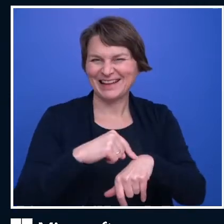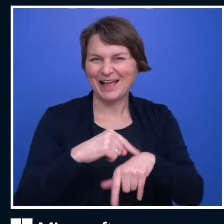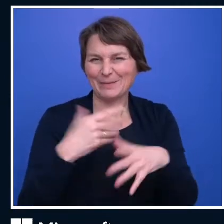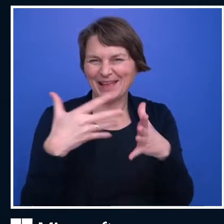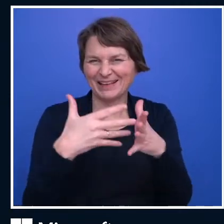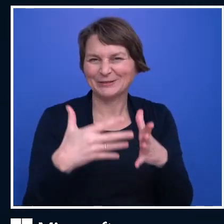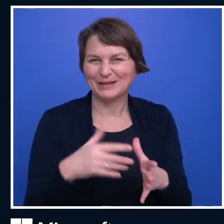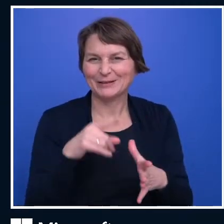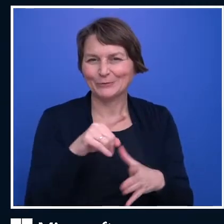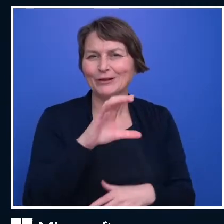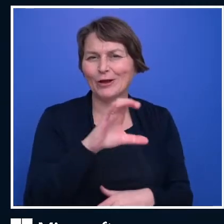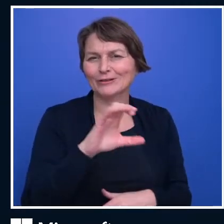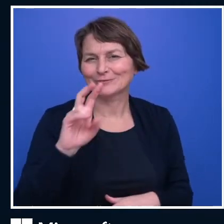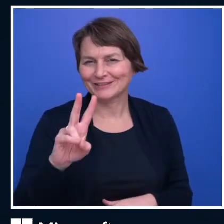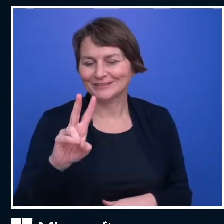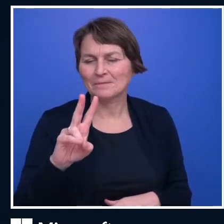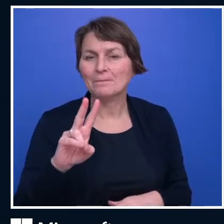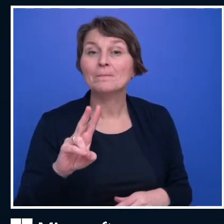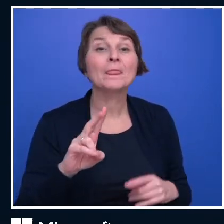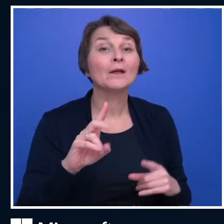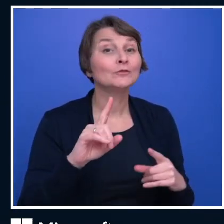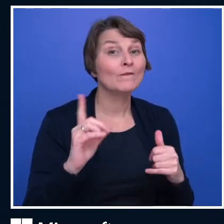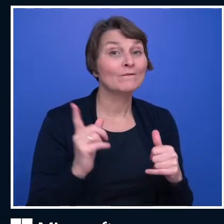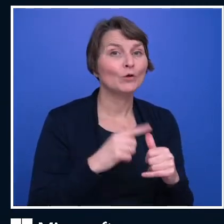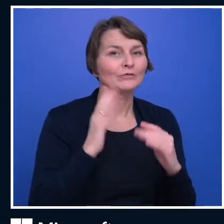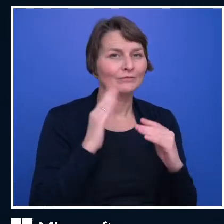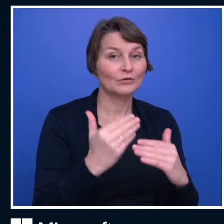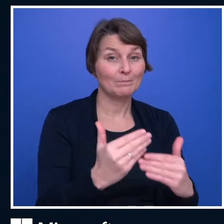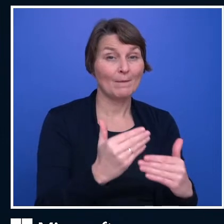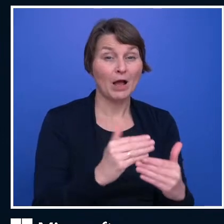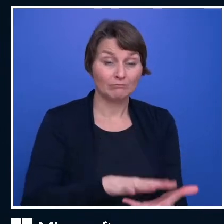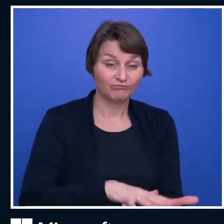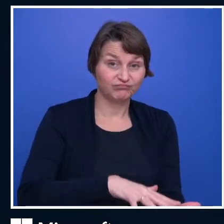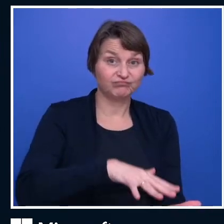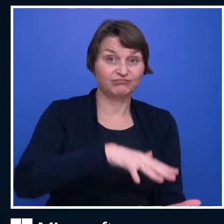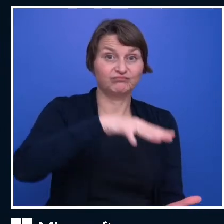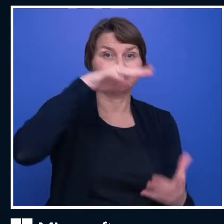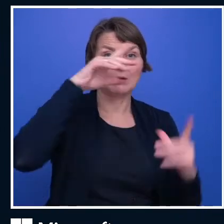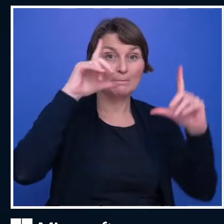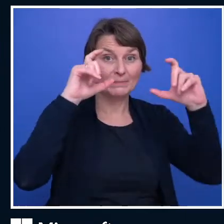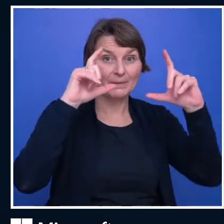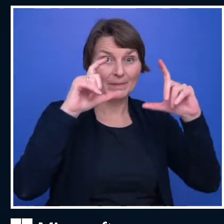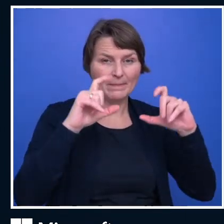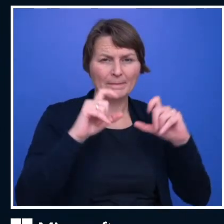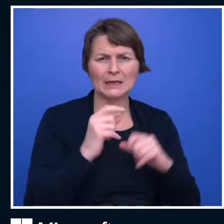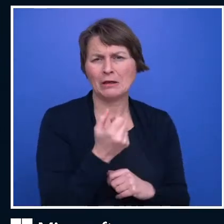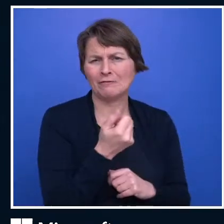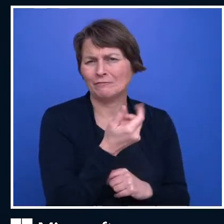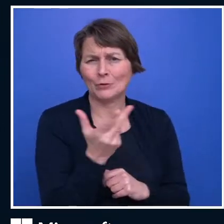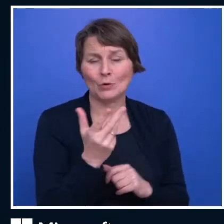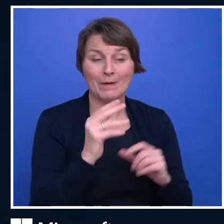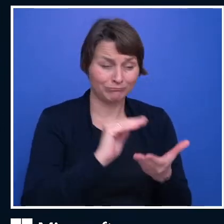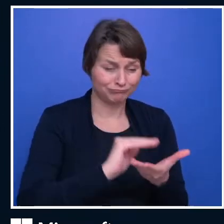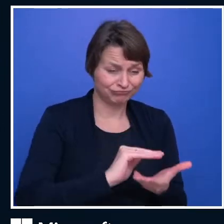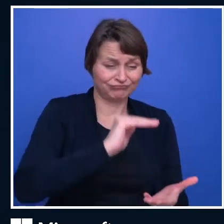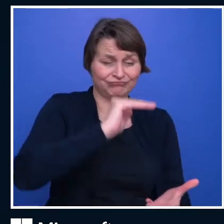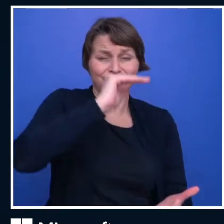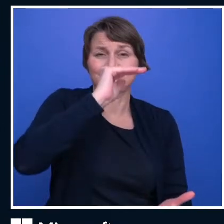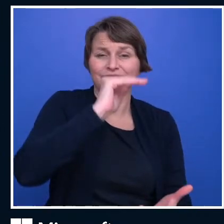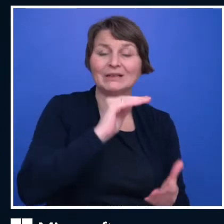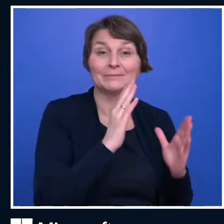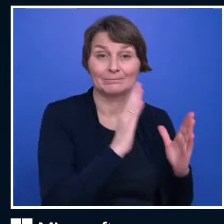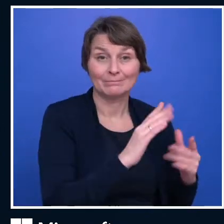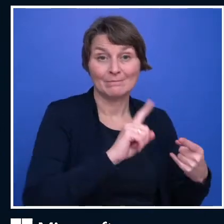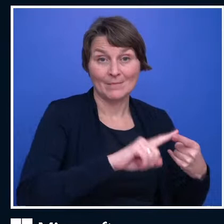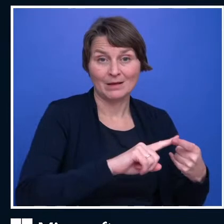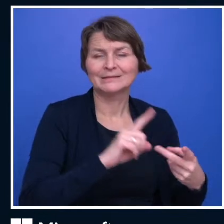is we need more data, more photos of hummingbirds to make our model accurate. And number two, we need to be mindful